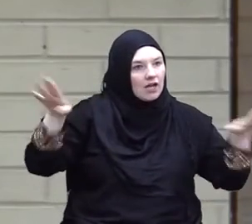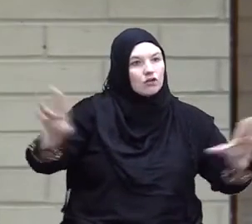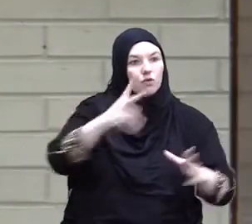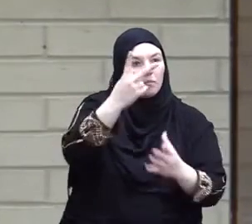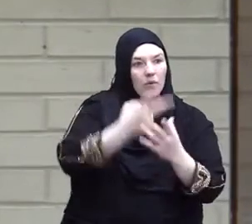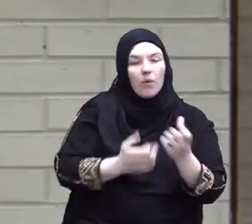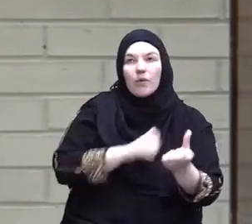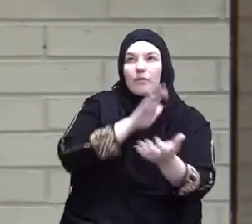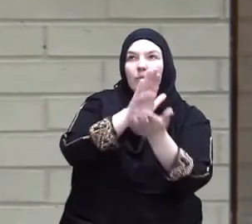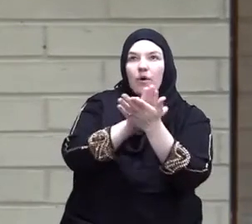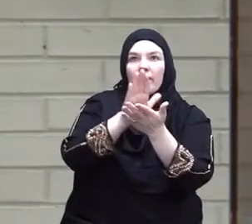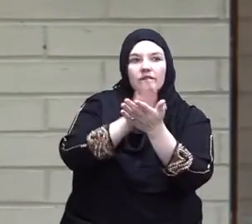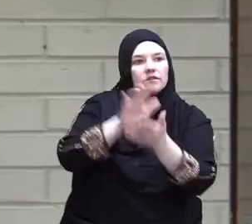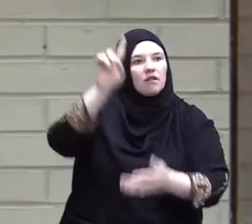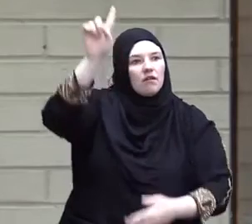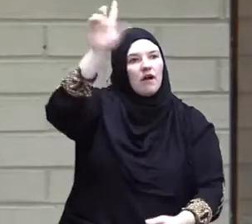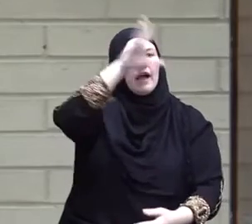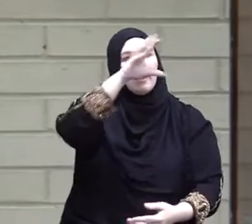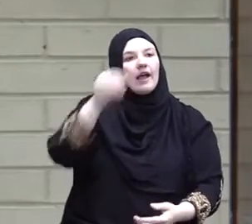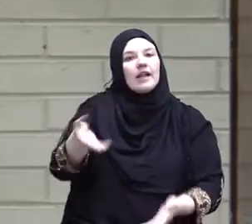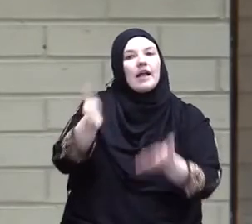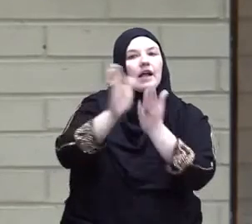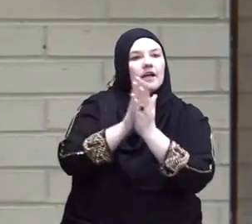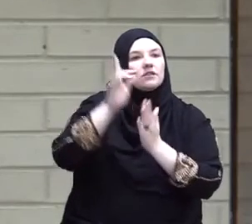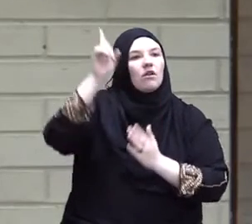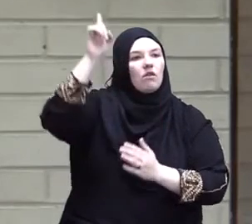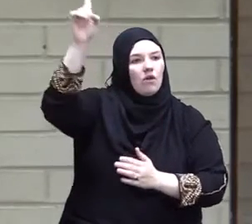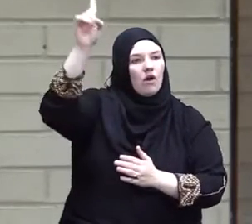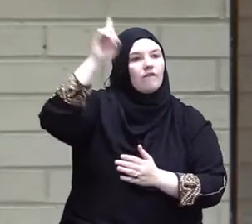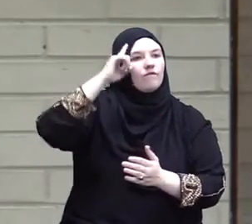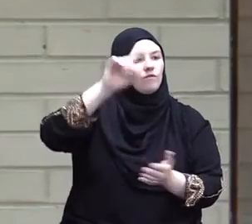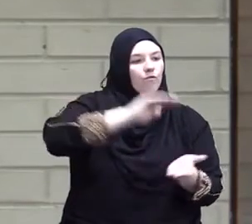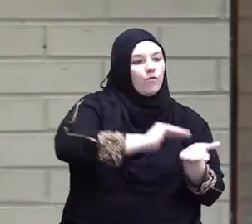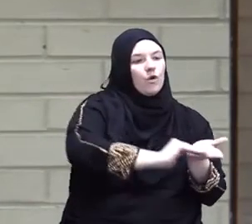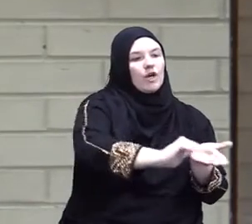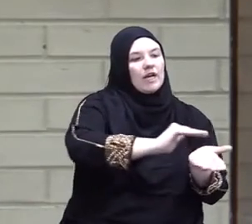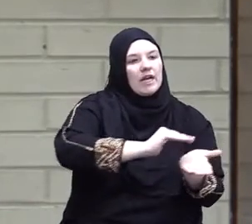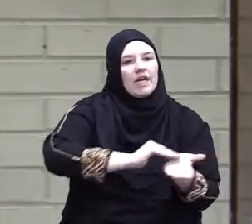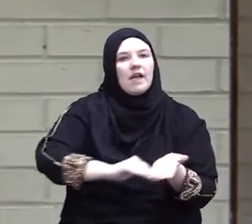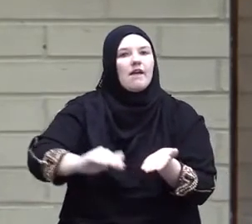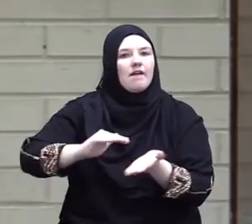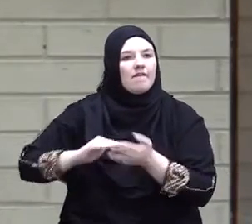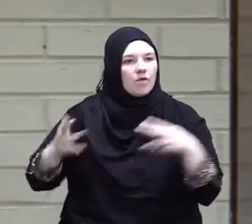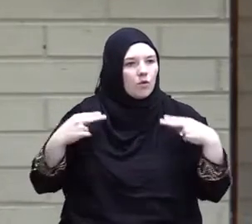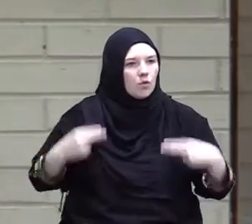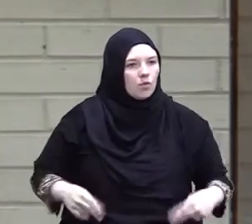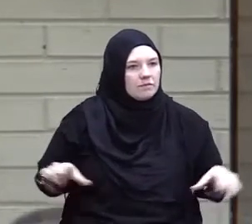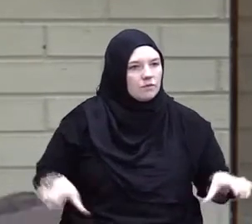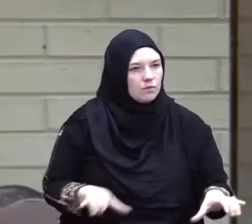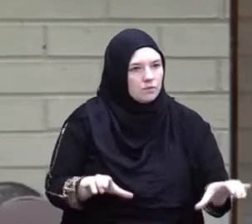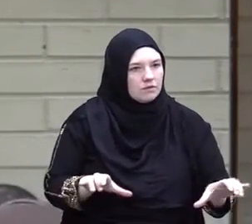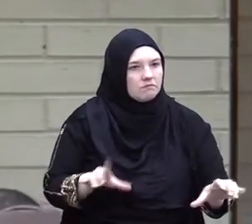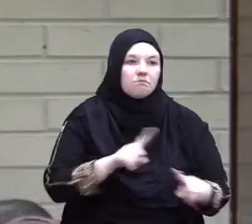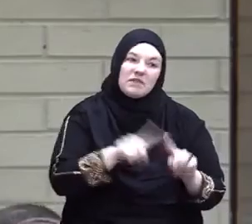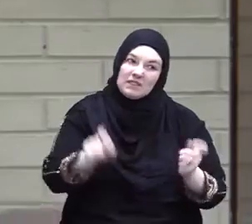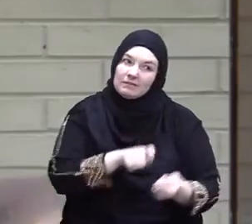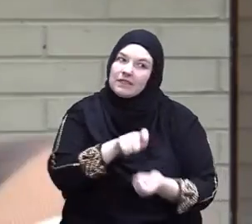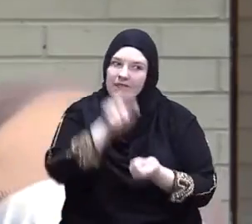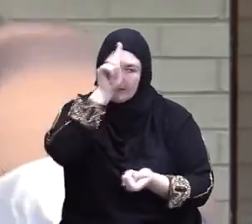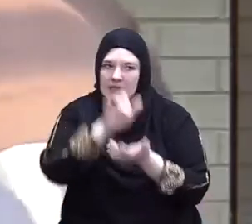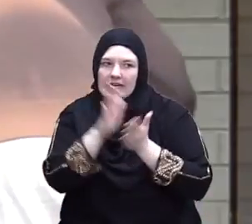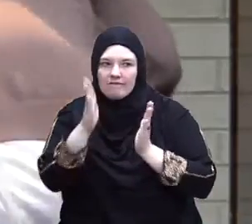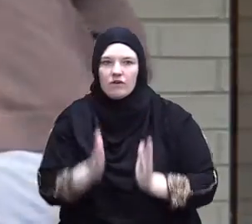Allah and asking Allah to forgive all humans, but specifically the